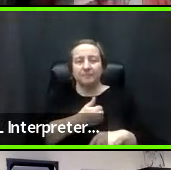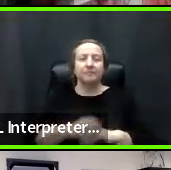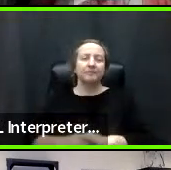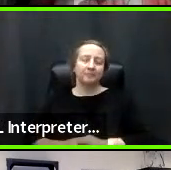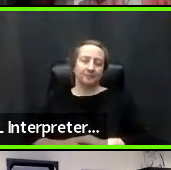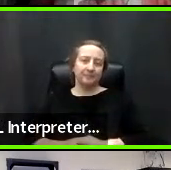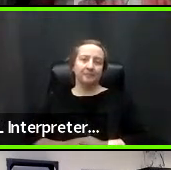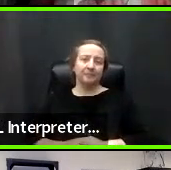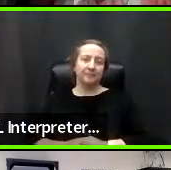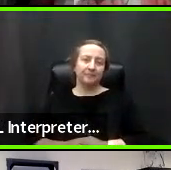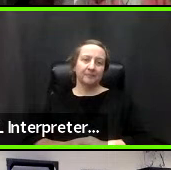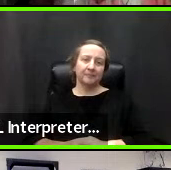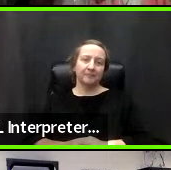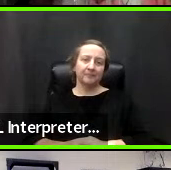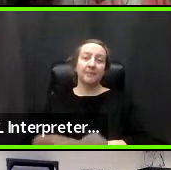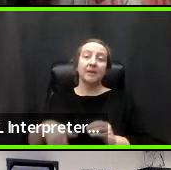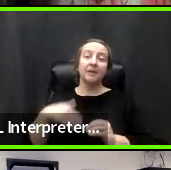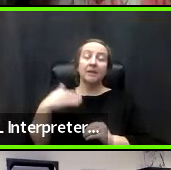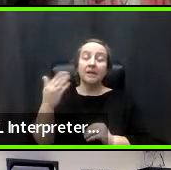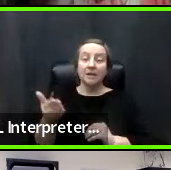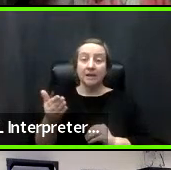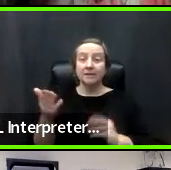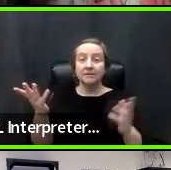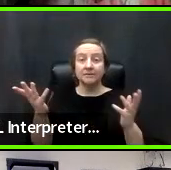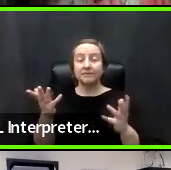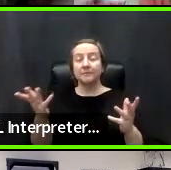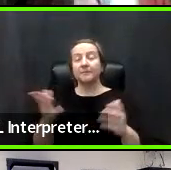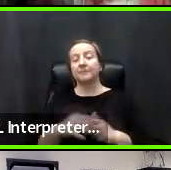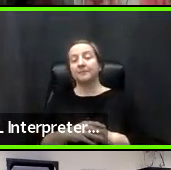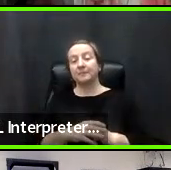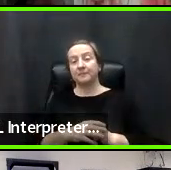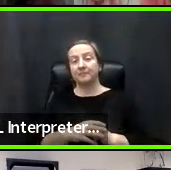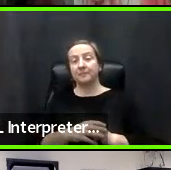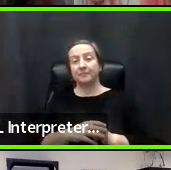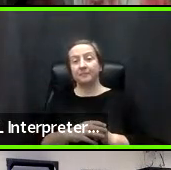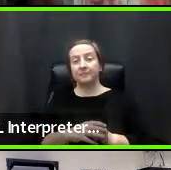leisure. Next up is